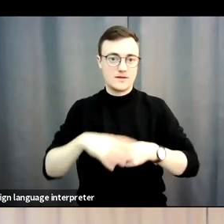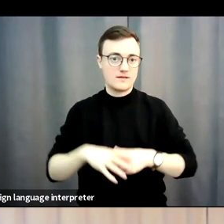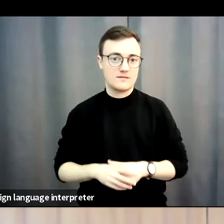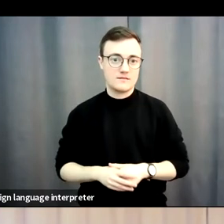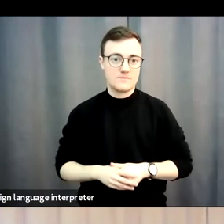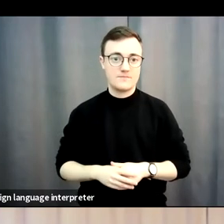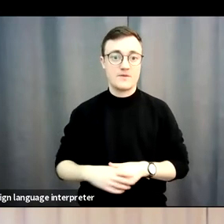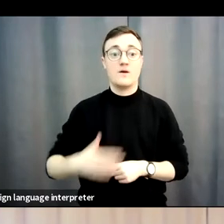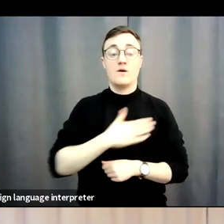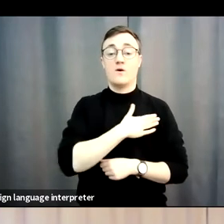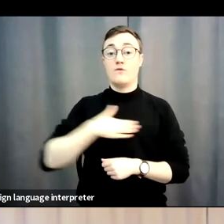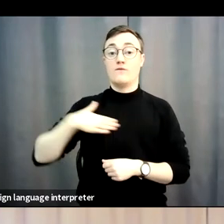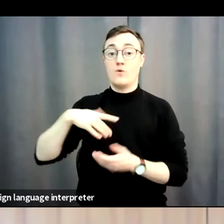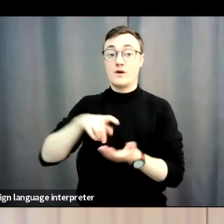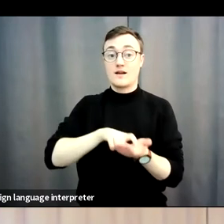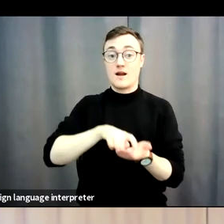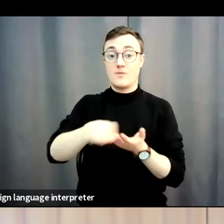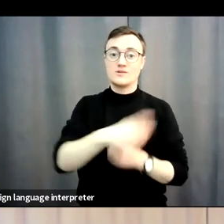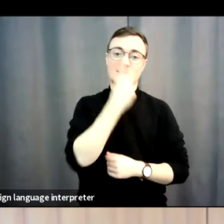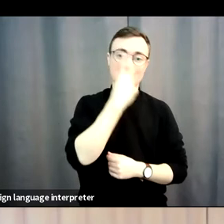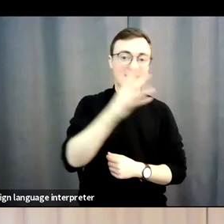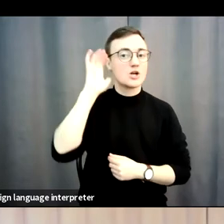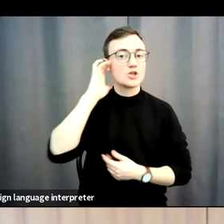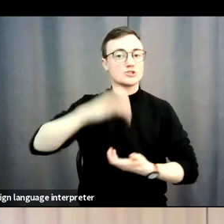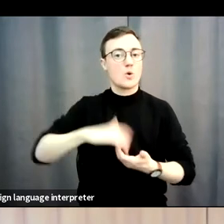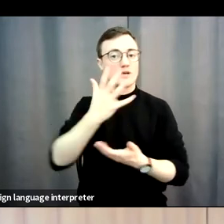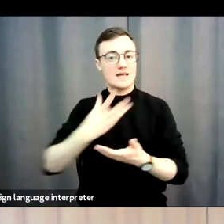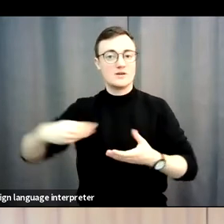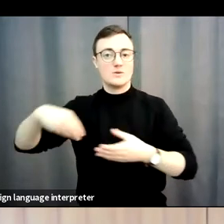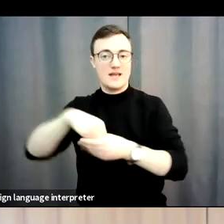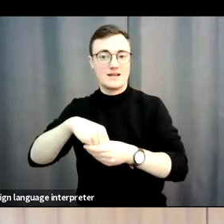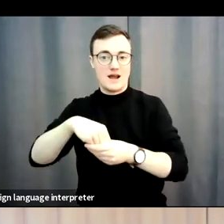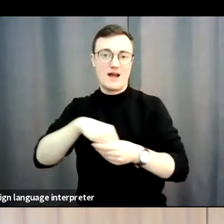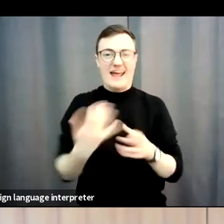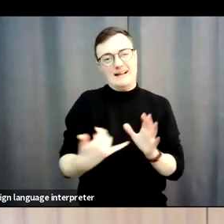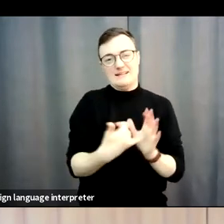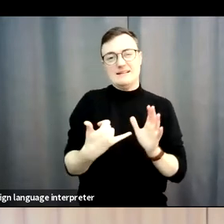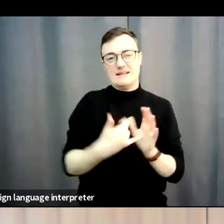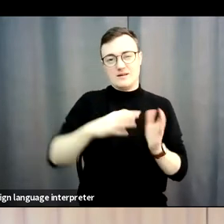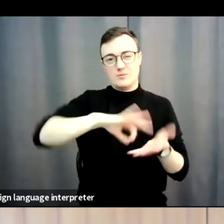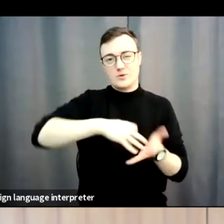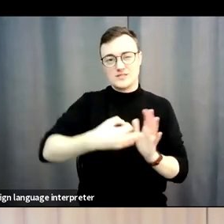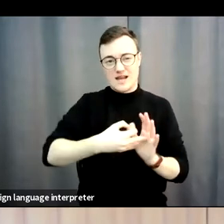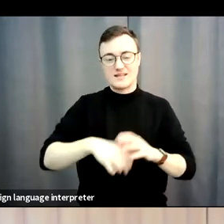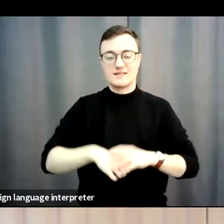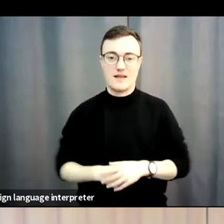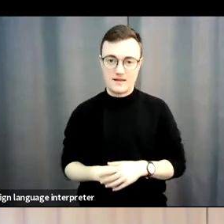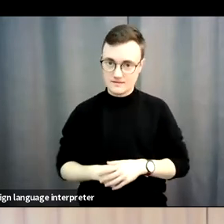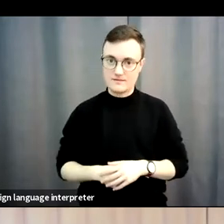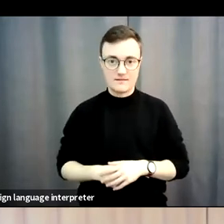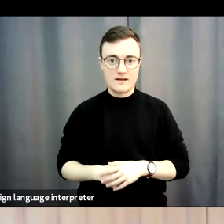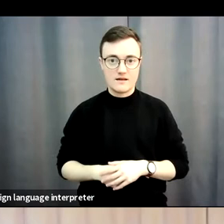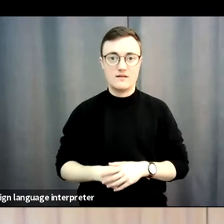Our report, See, Listen and Include, is part of this project, and it's out of several